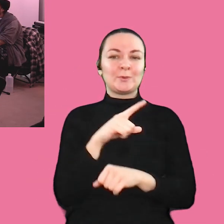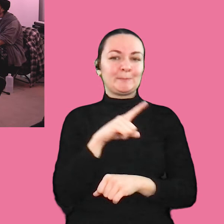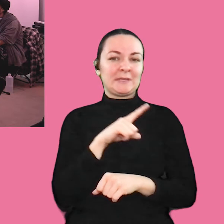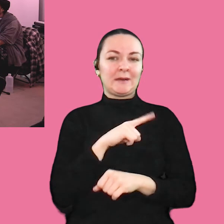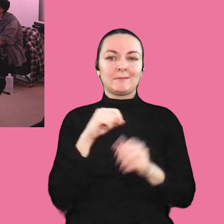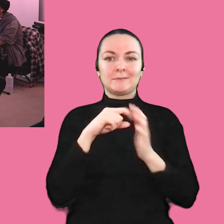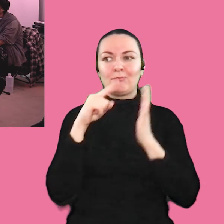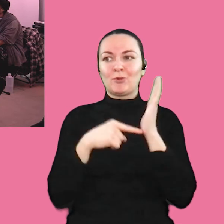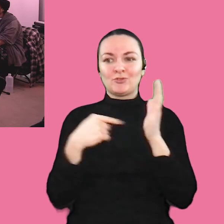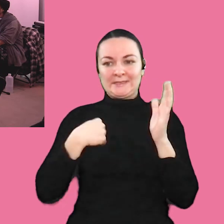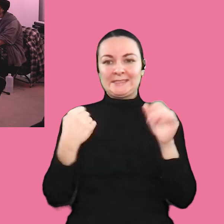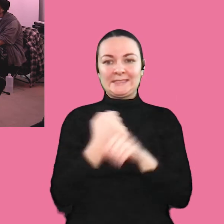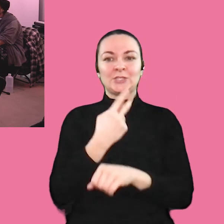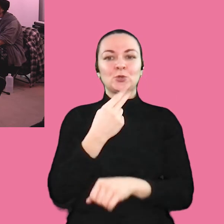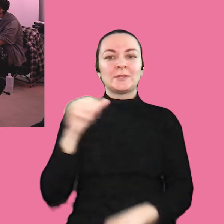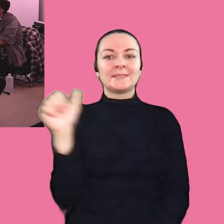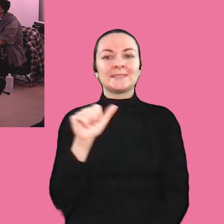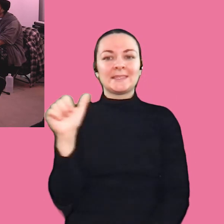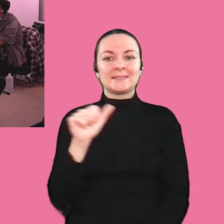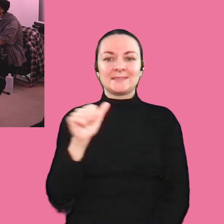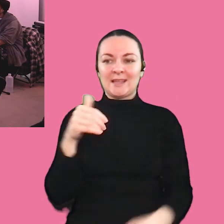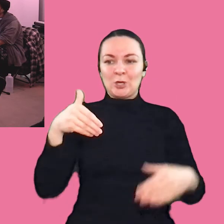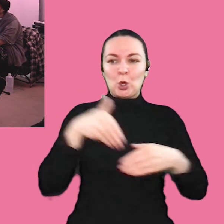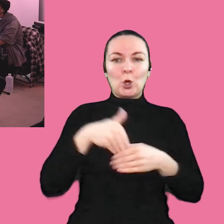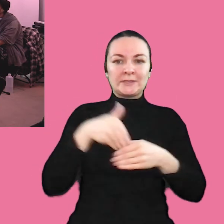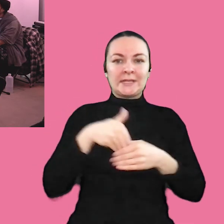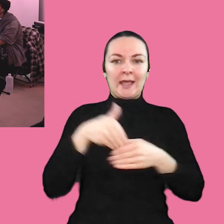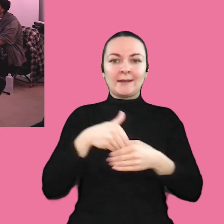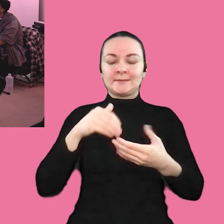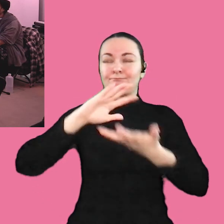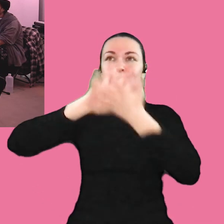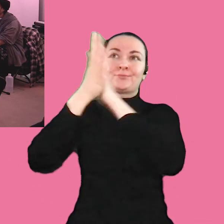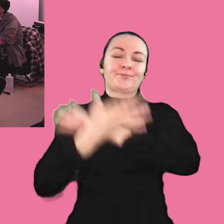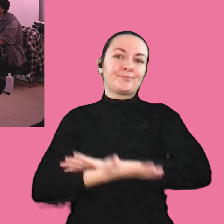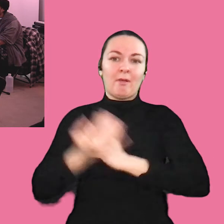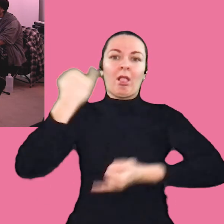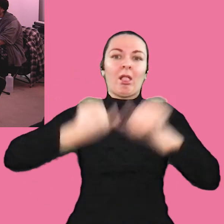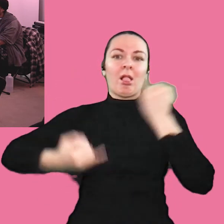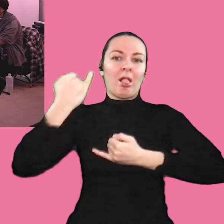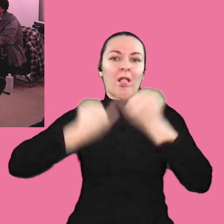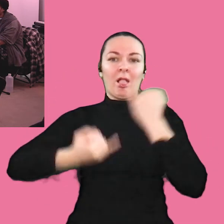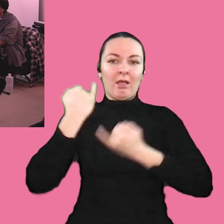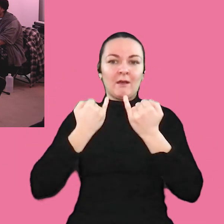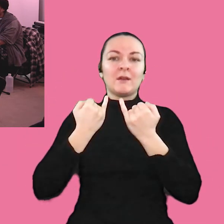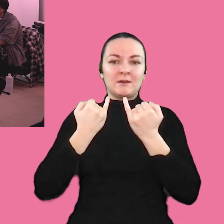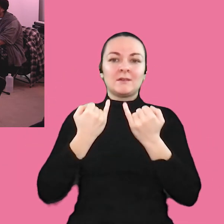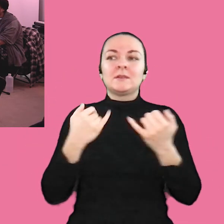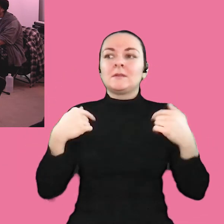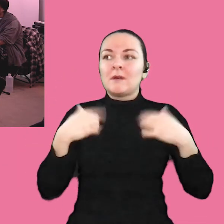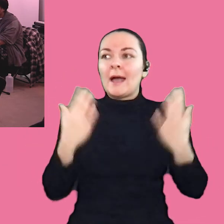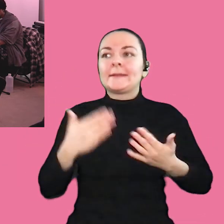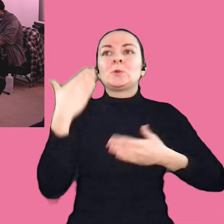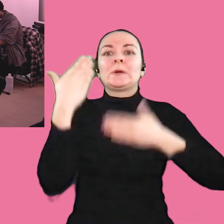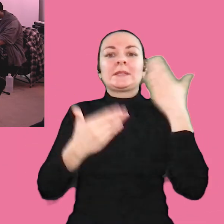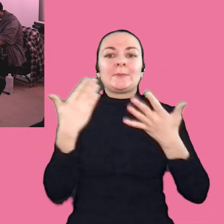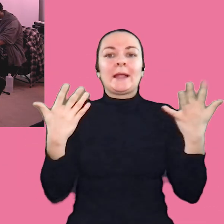because the project that I did in 2016 was so taken out of context that I felt like I had to explain where I was coming